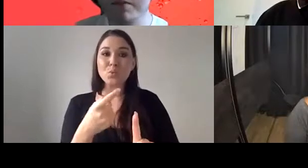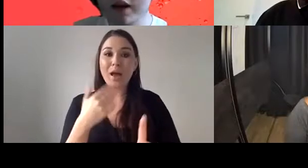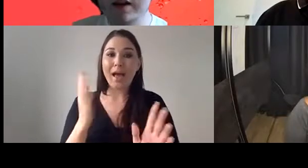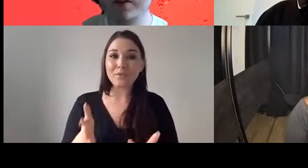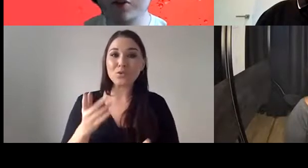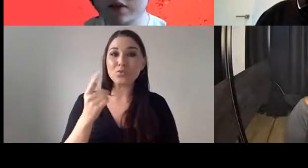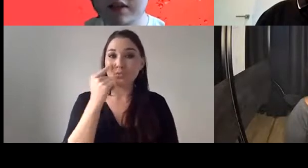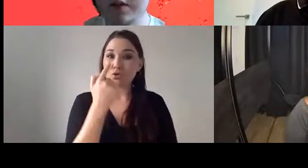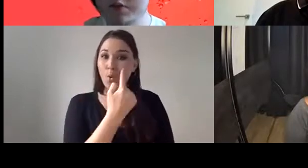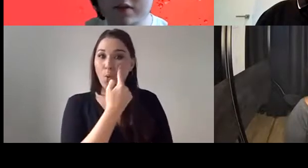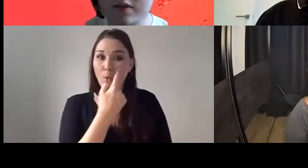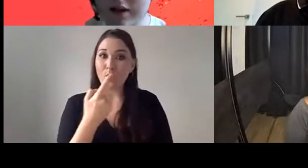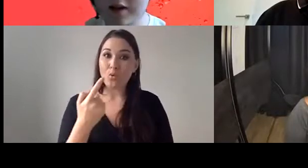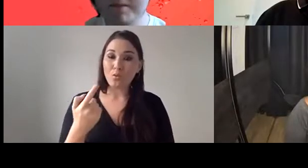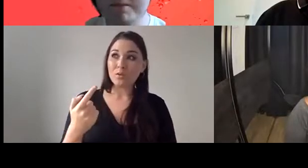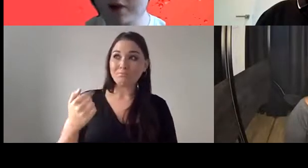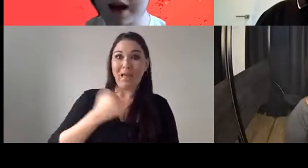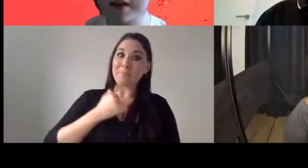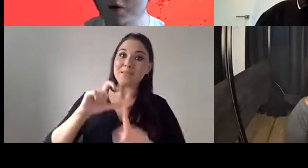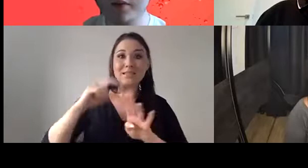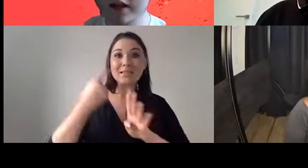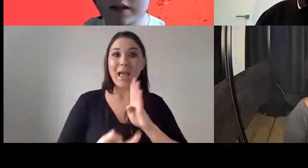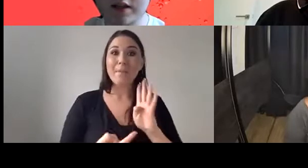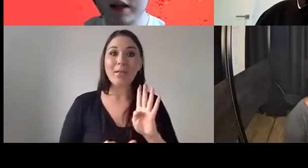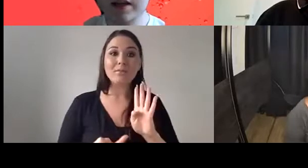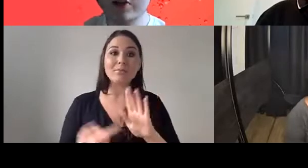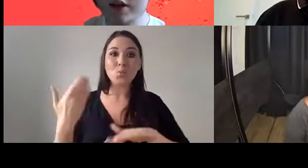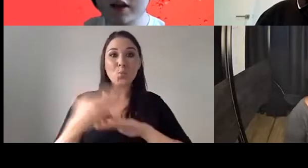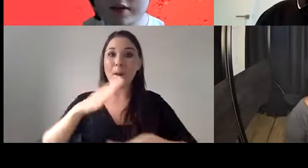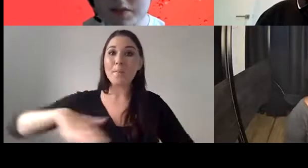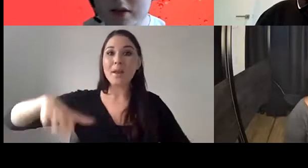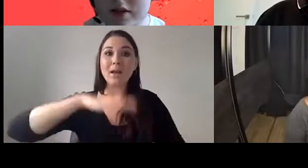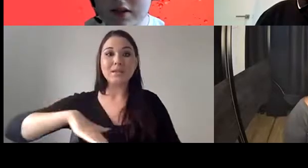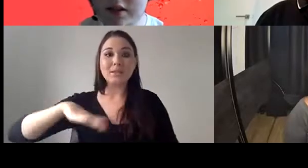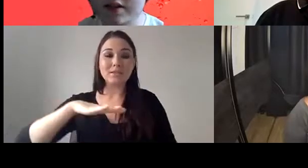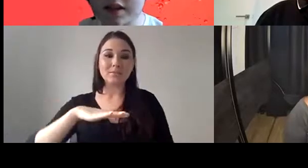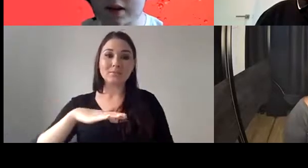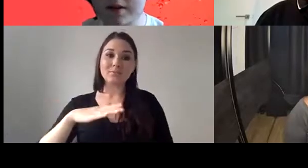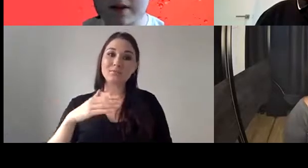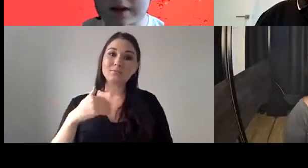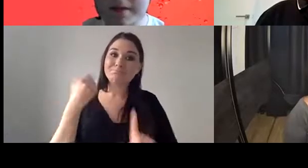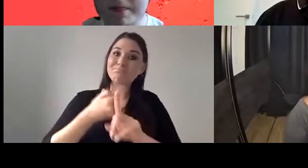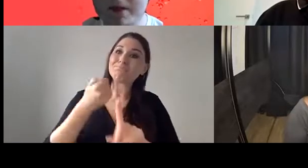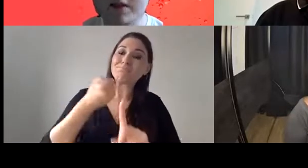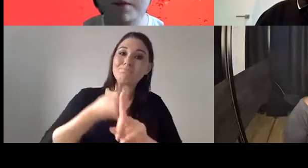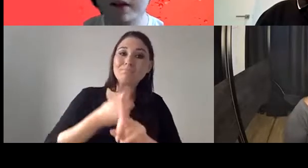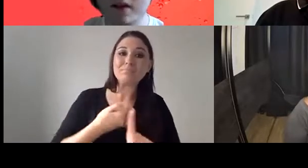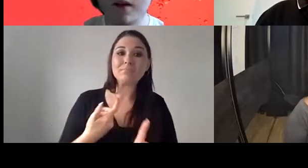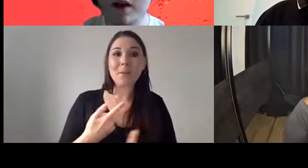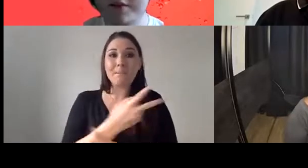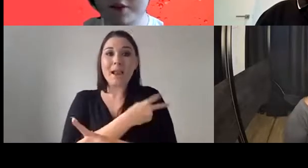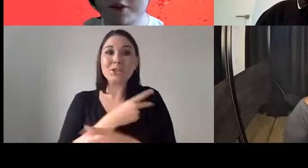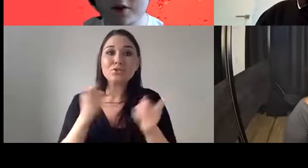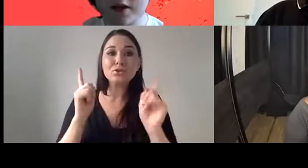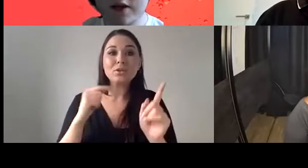reaffirm that an individual is disabled at their workplace, and this person has said that it's something that